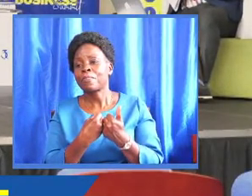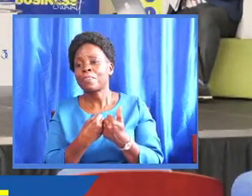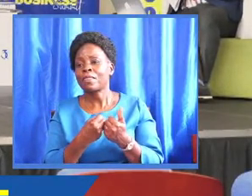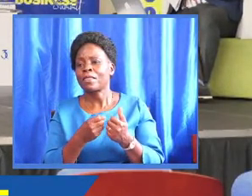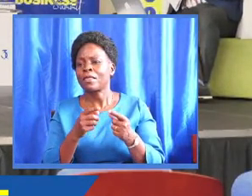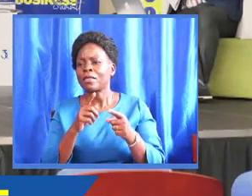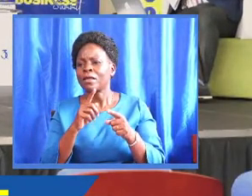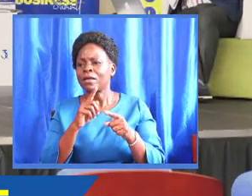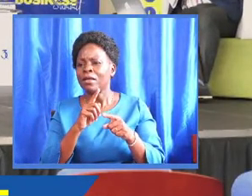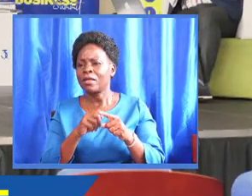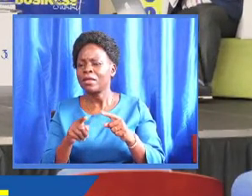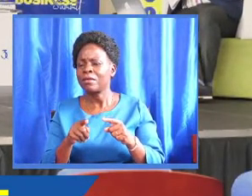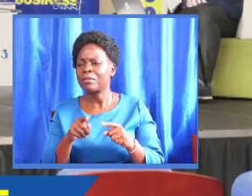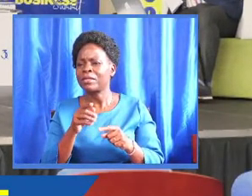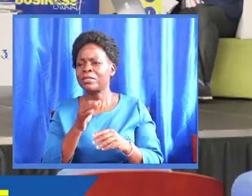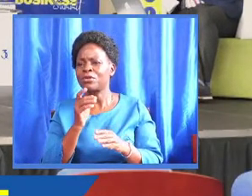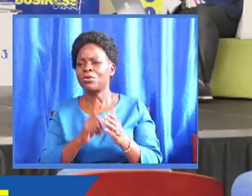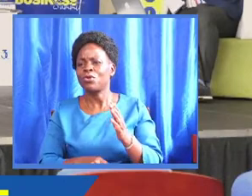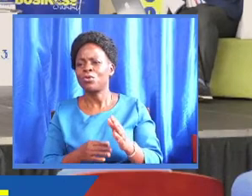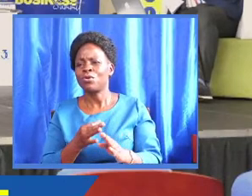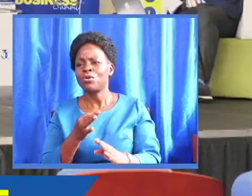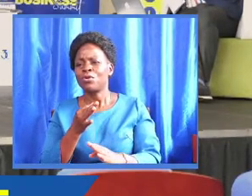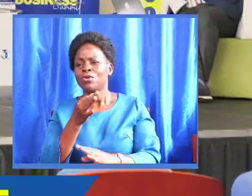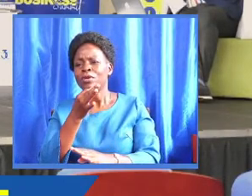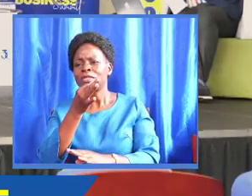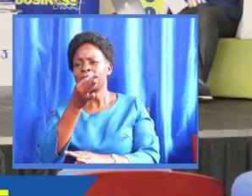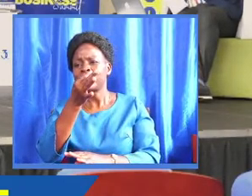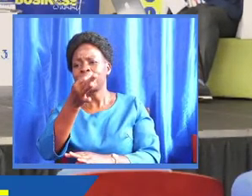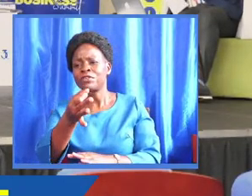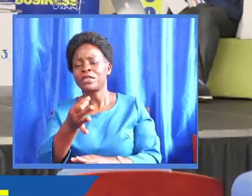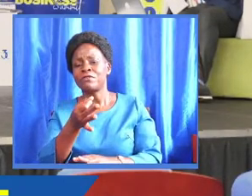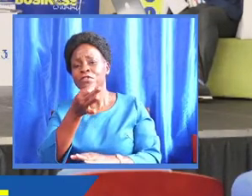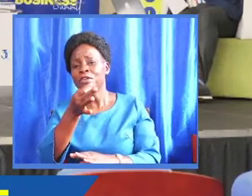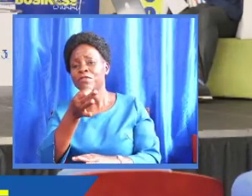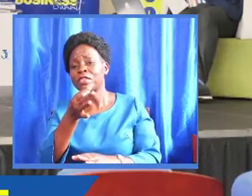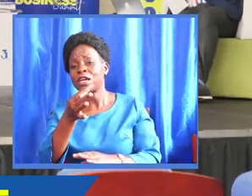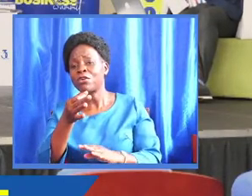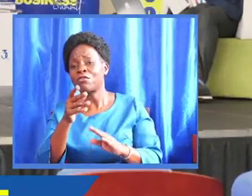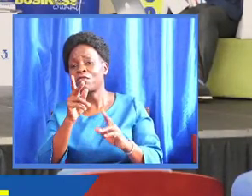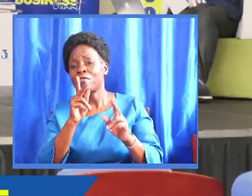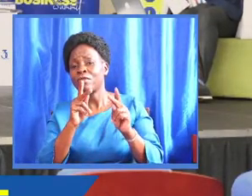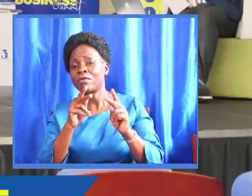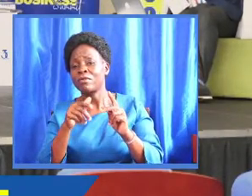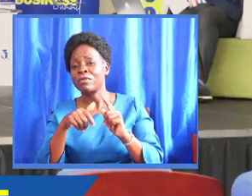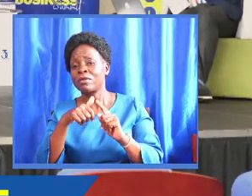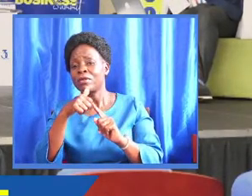But what's the future of condominiums in Uganda?